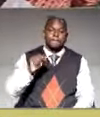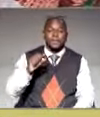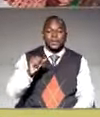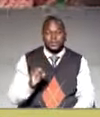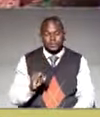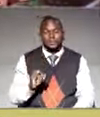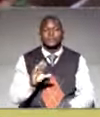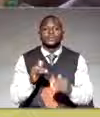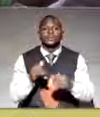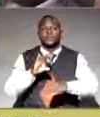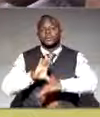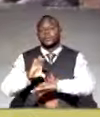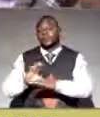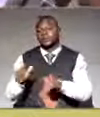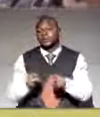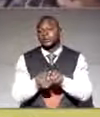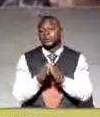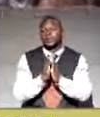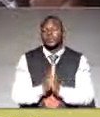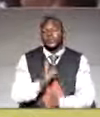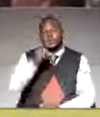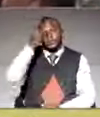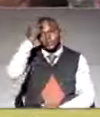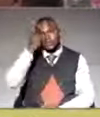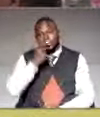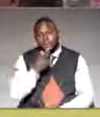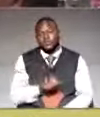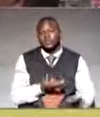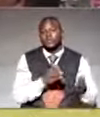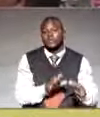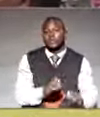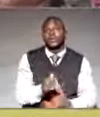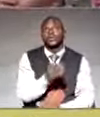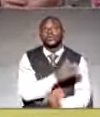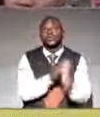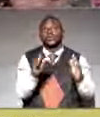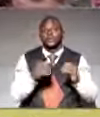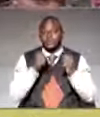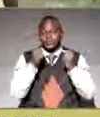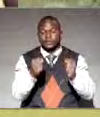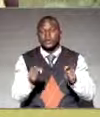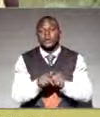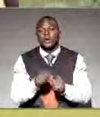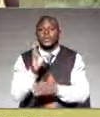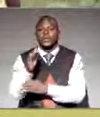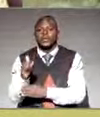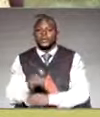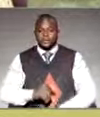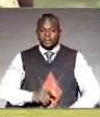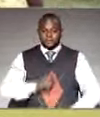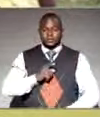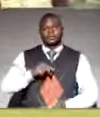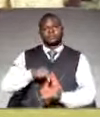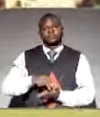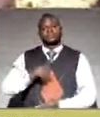Diocese, where they also prayed for the parents of the deceased, for God to strengthen them, Minister Chibule got the courage to